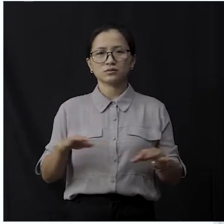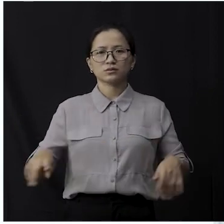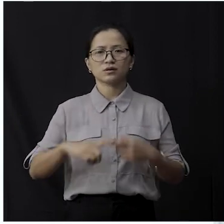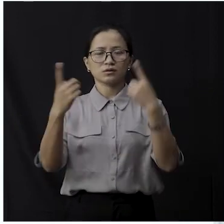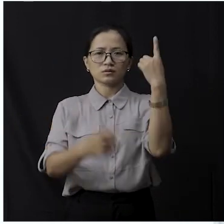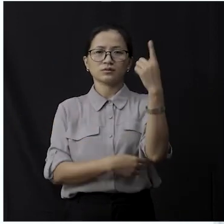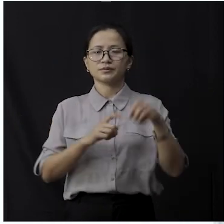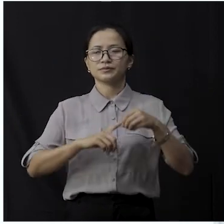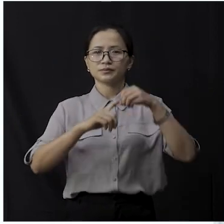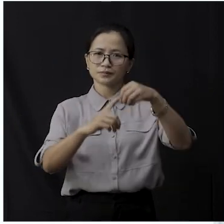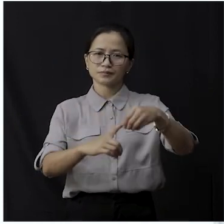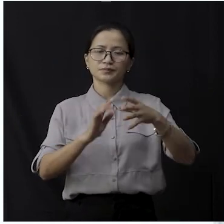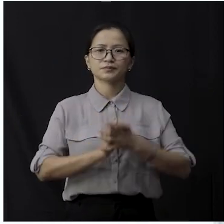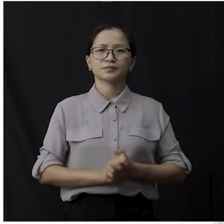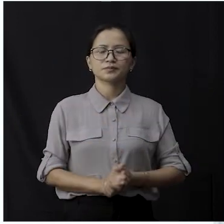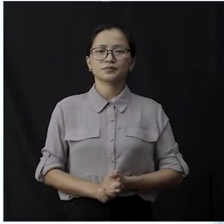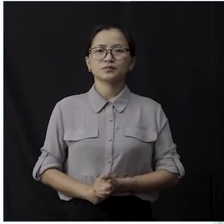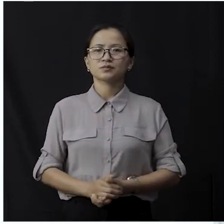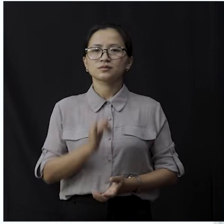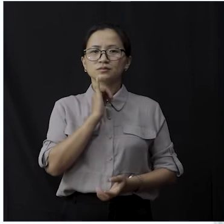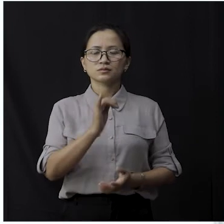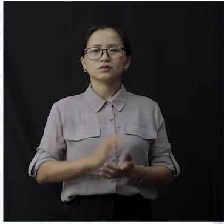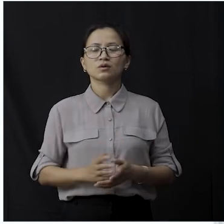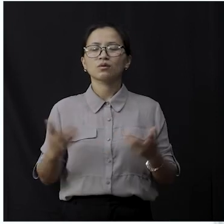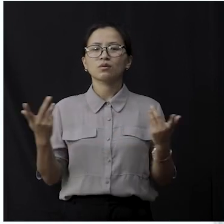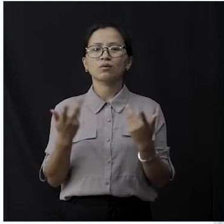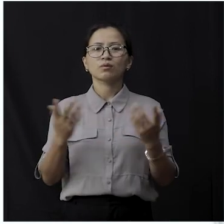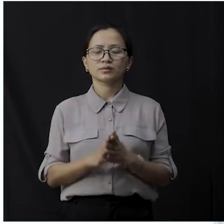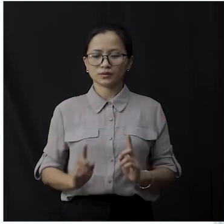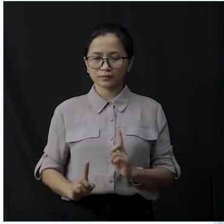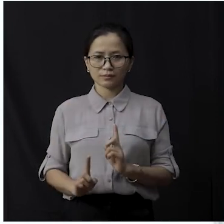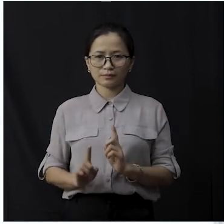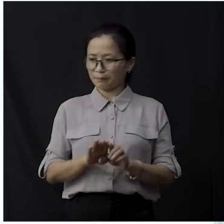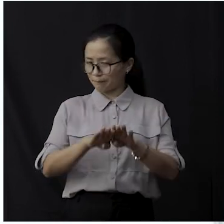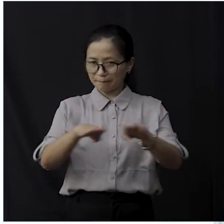last question. Our last question is, what is a plain?